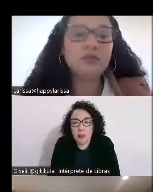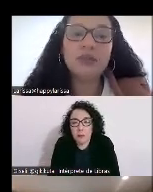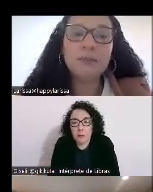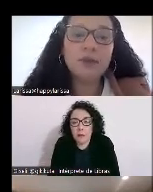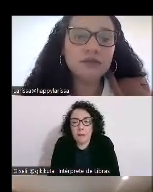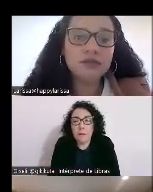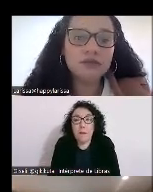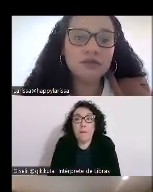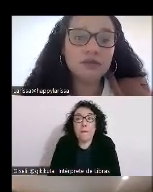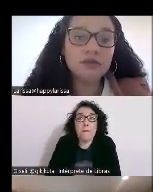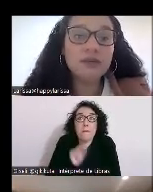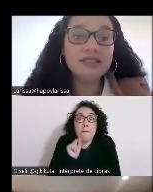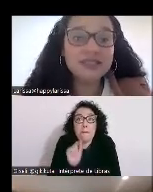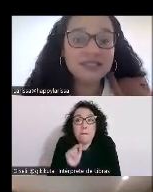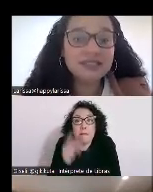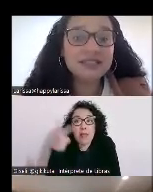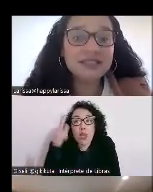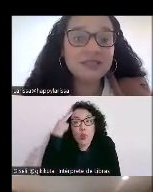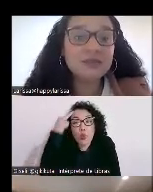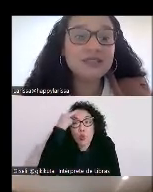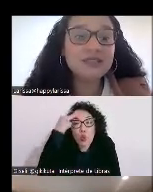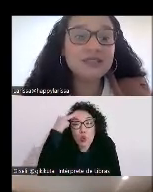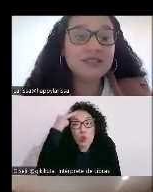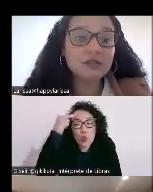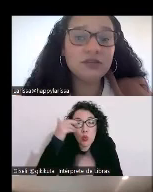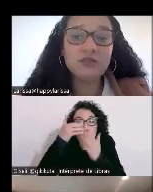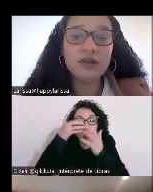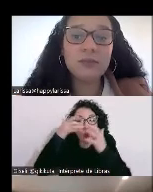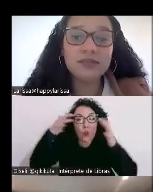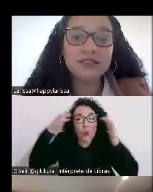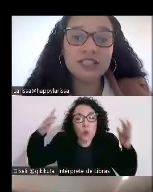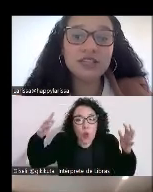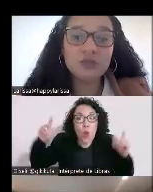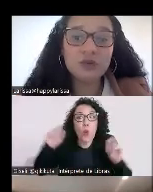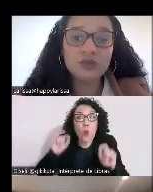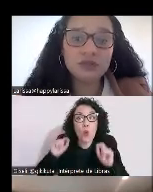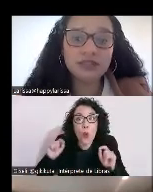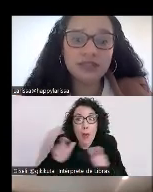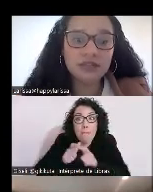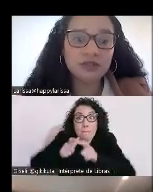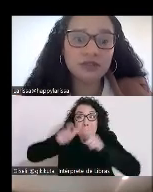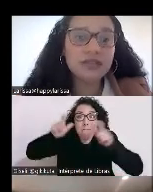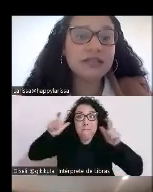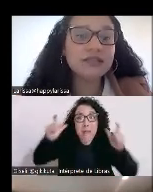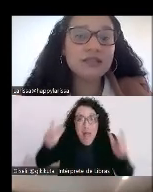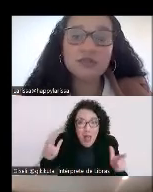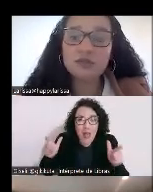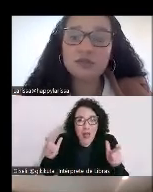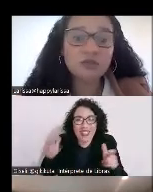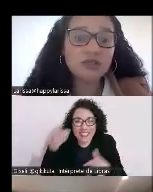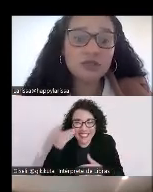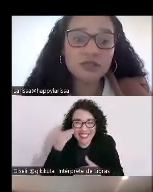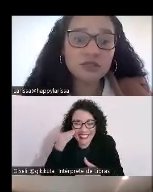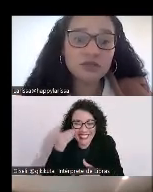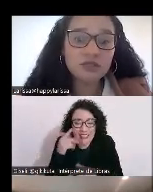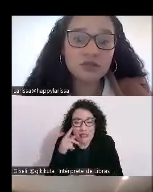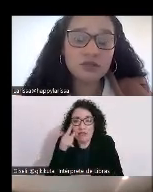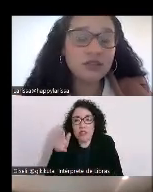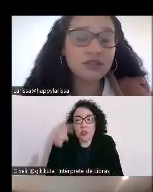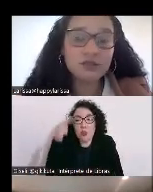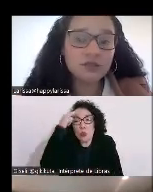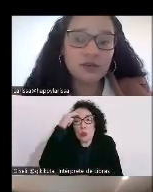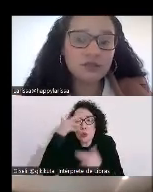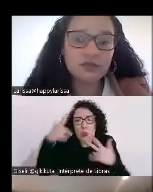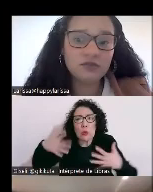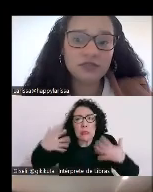que o tamanho dos seus sonhos precisa sempre ser maior do que a sua capacidade atual de alcançá-los. Se os seus sonhos não te assustam,